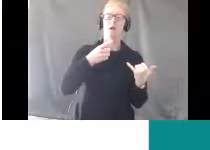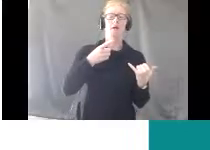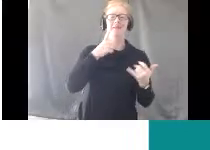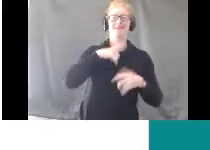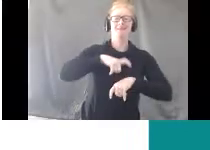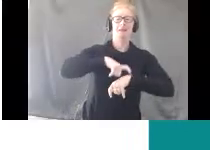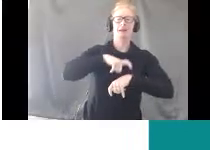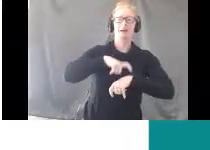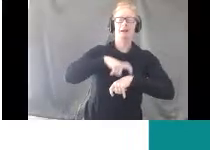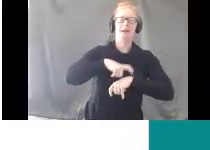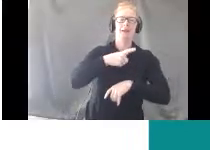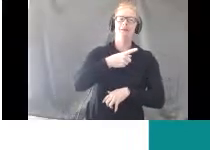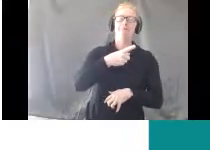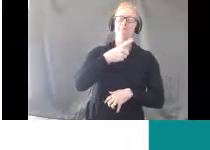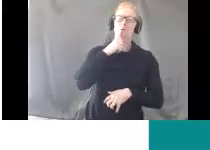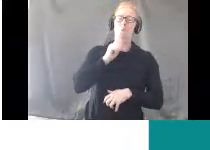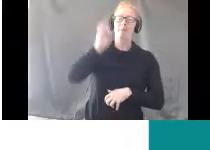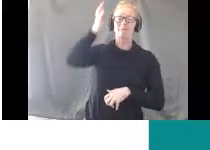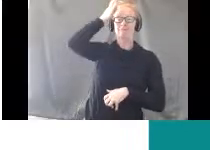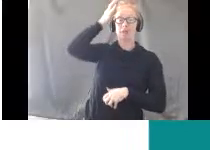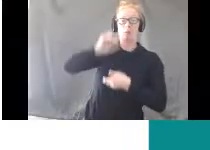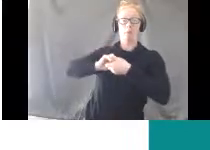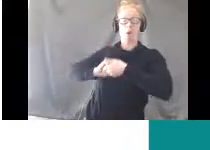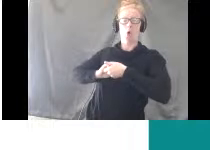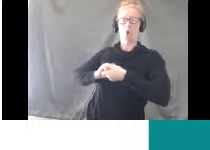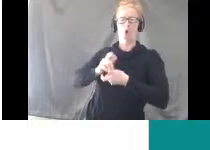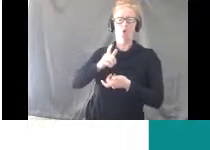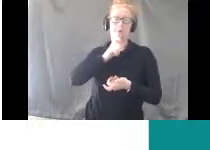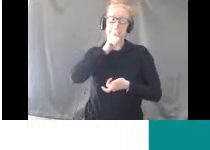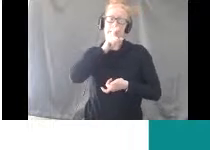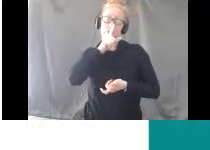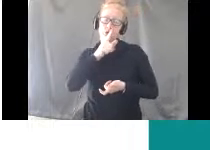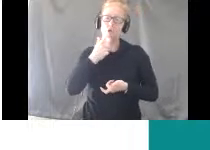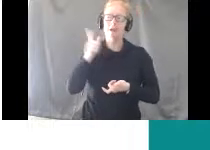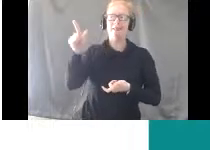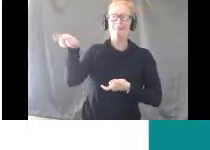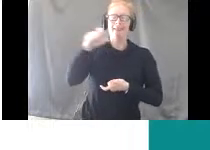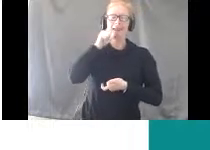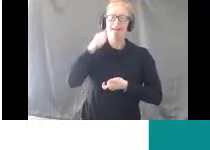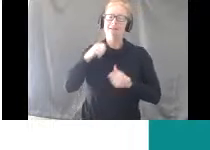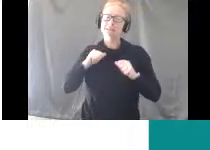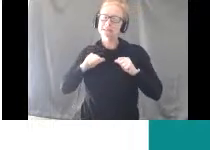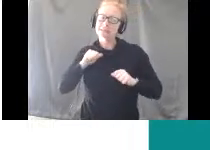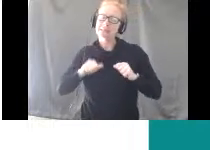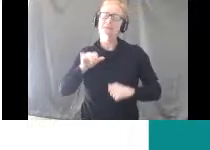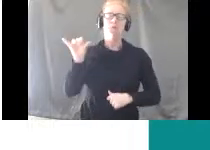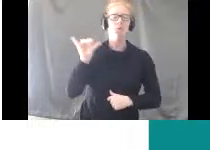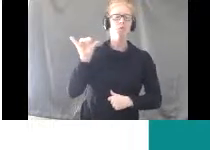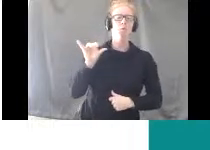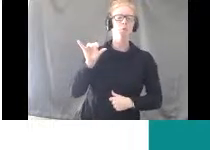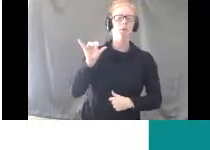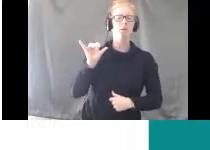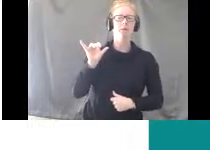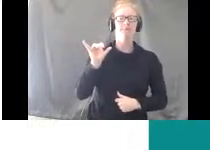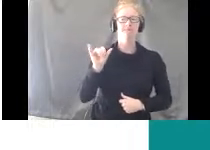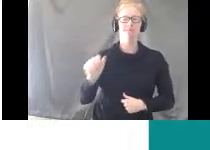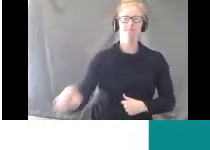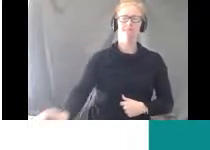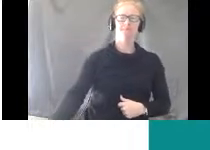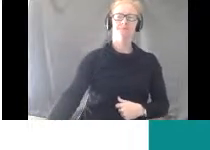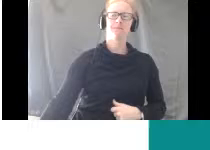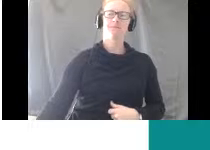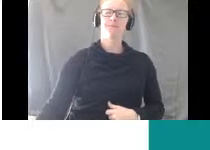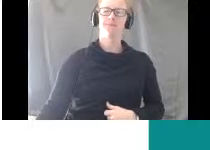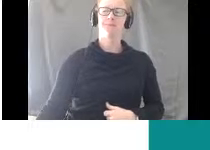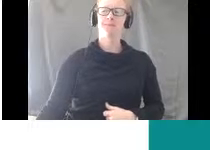with our federal partners and some uncertainty that they are facing, but they are committed to